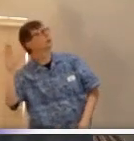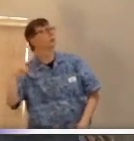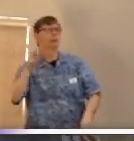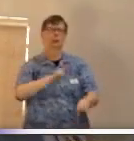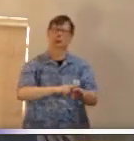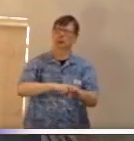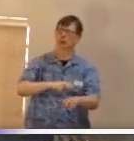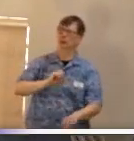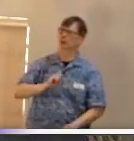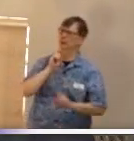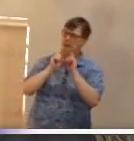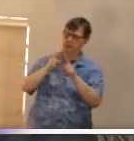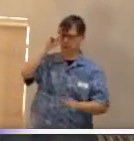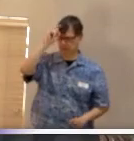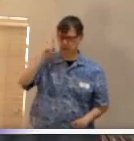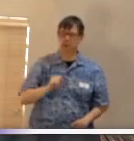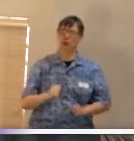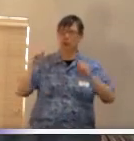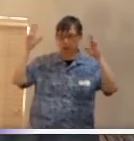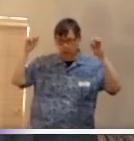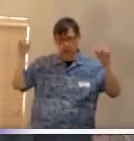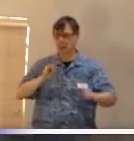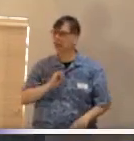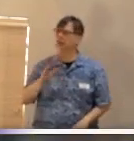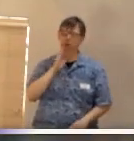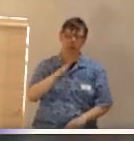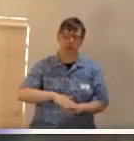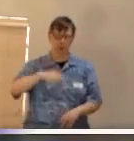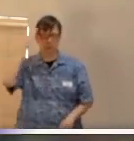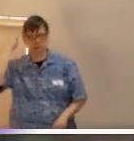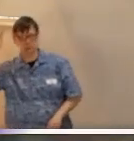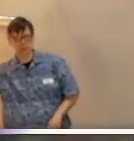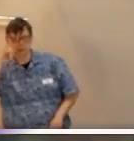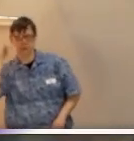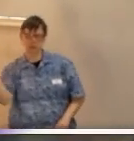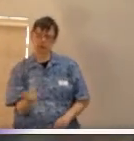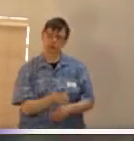The pastor asked this question. In surprise, the man said, well, I don't know. My hearing's not till tomorrow.